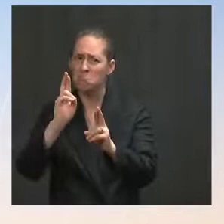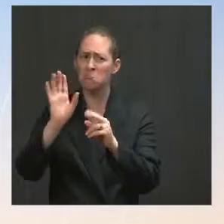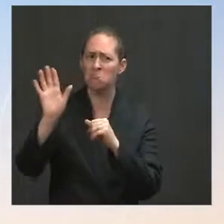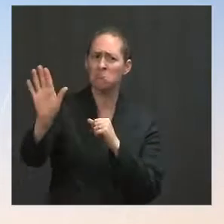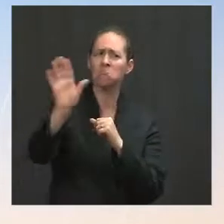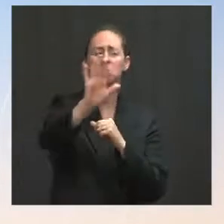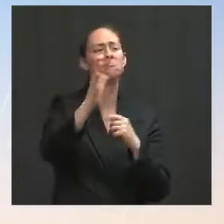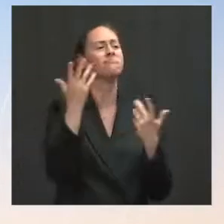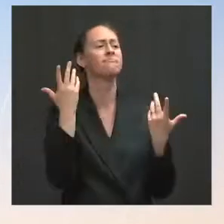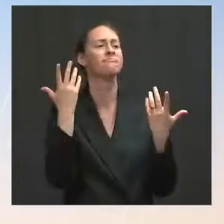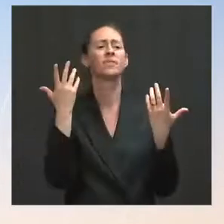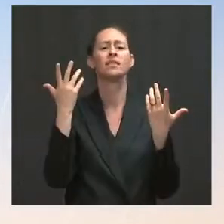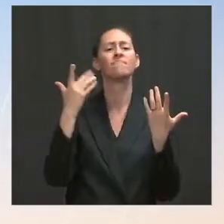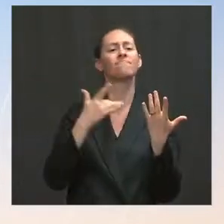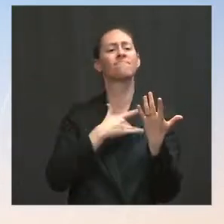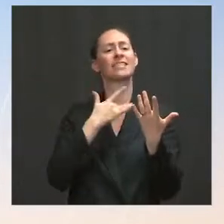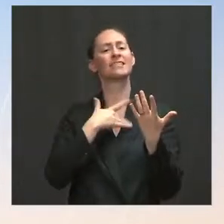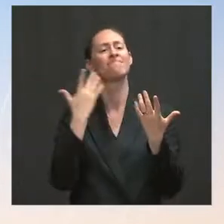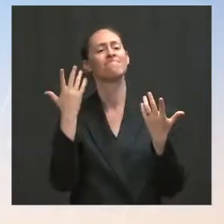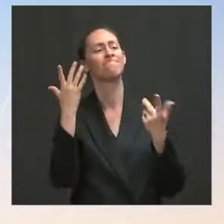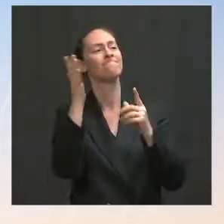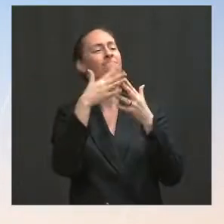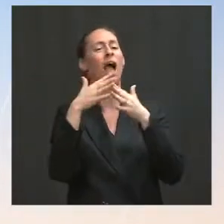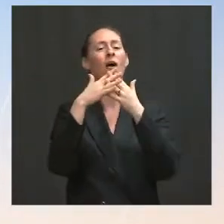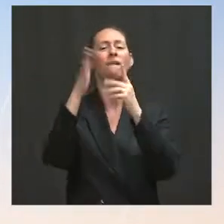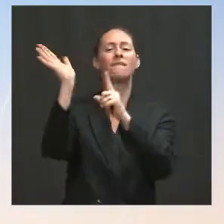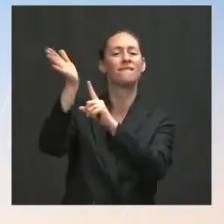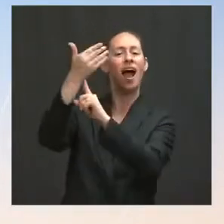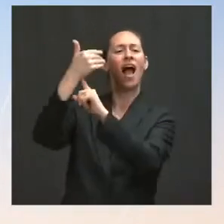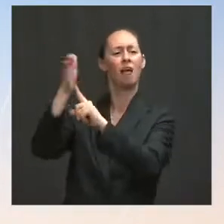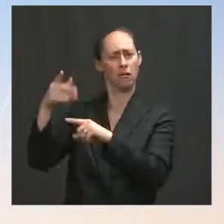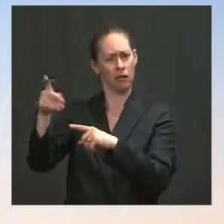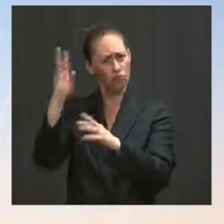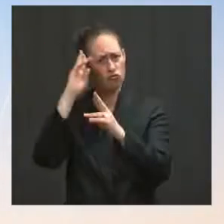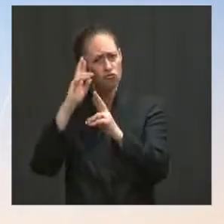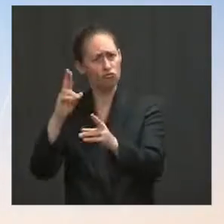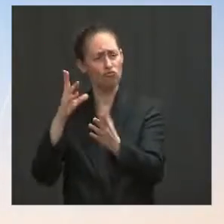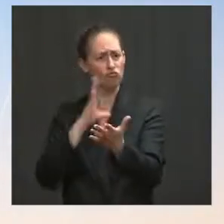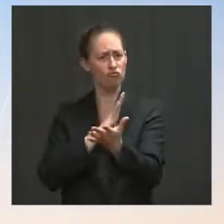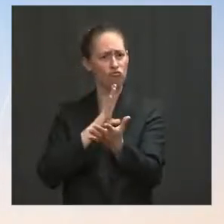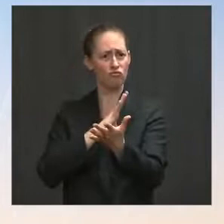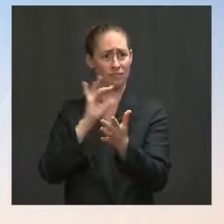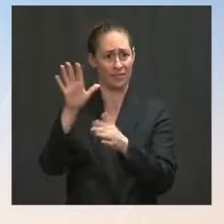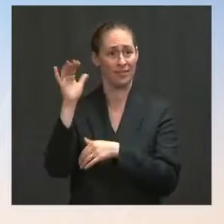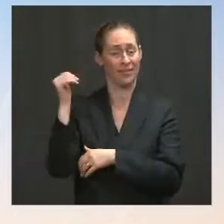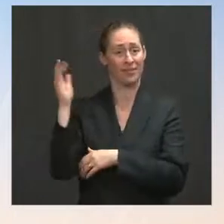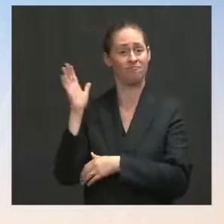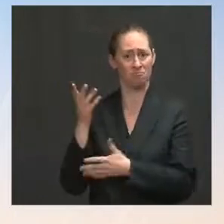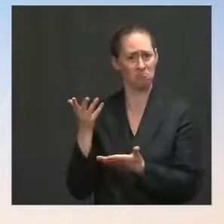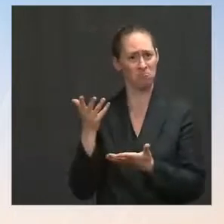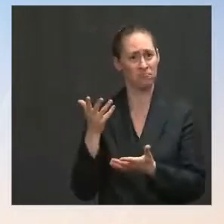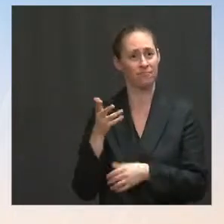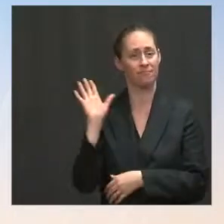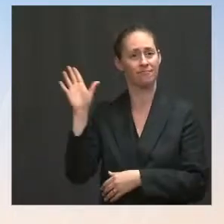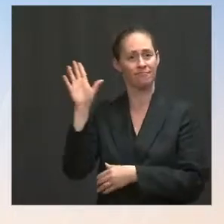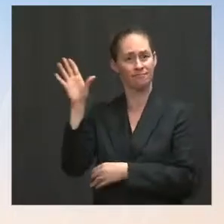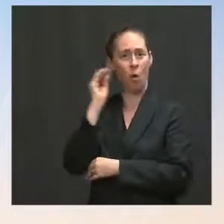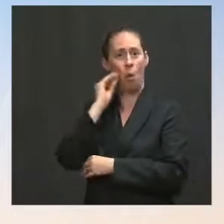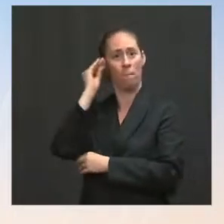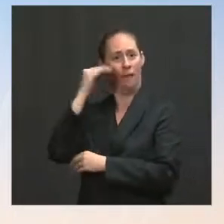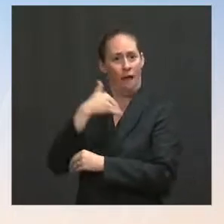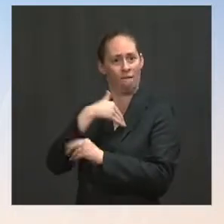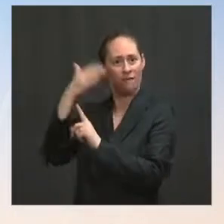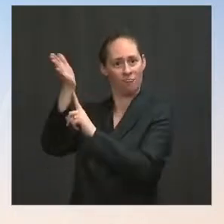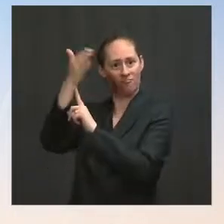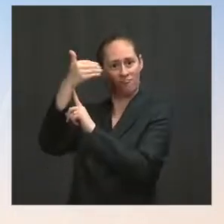symbol of the American flag. He's someone who certainly waves it outside of his house, or does in Delaware and